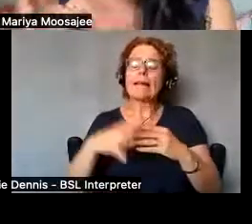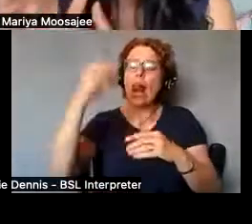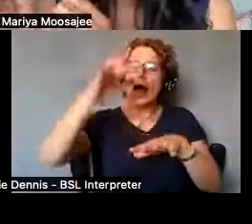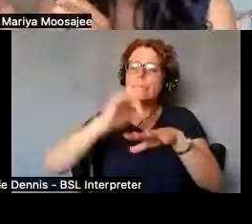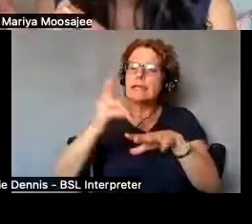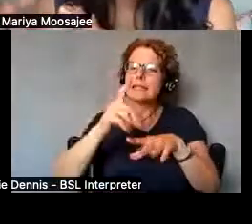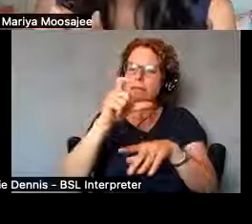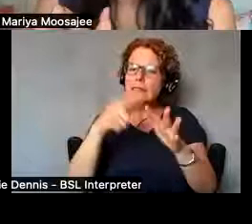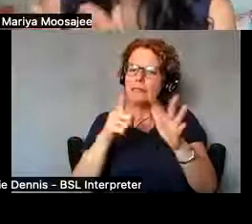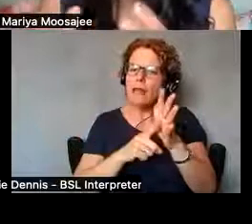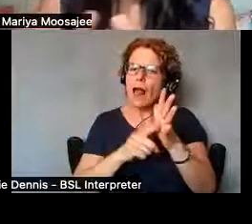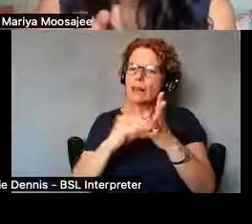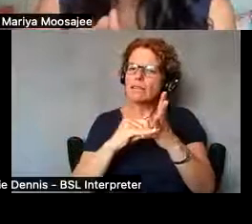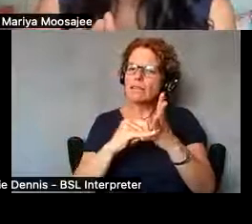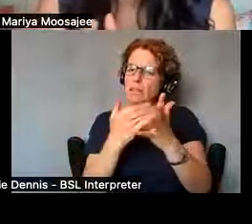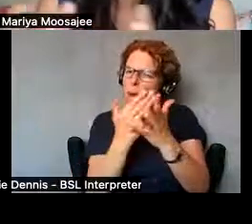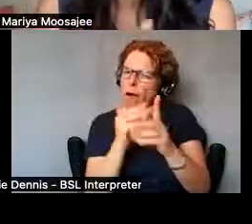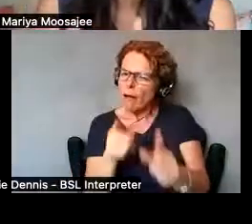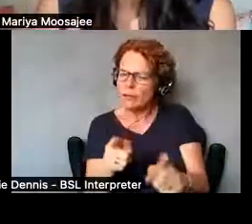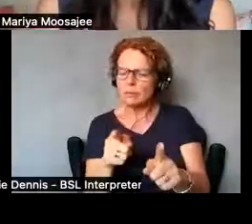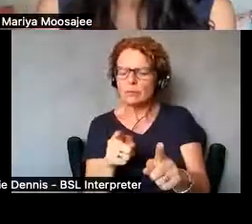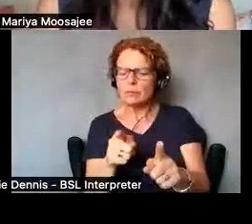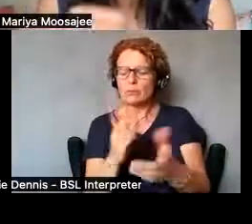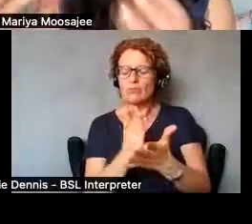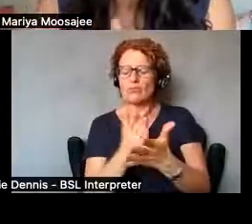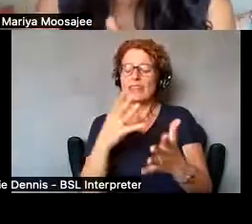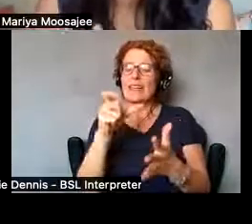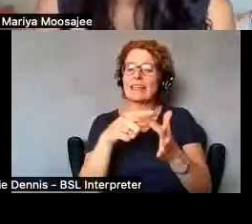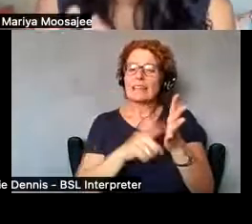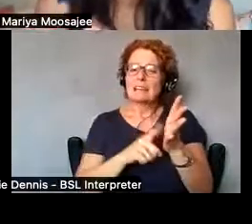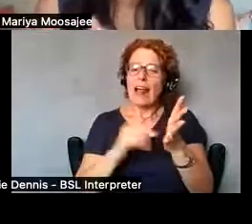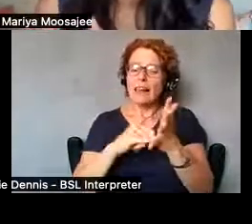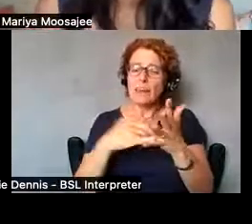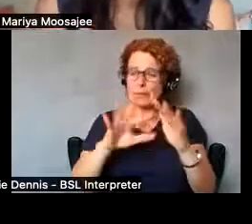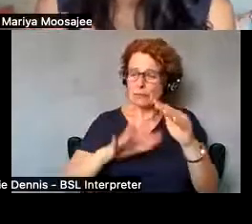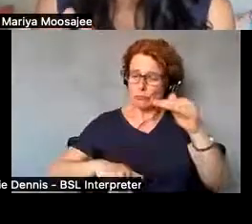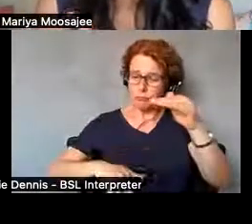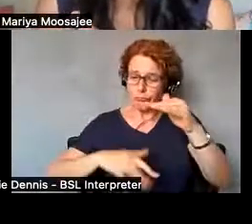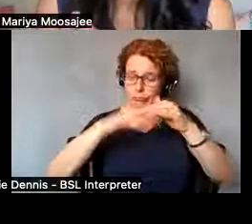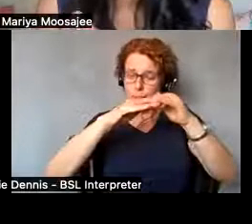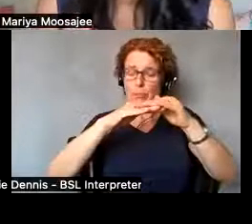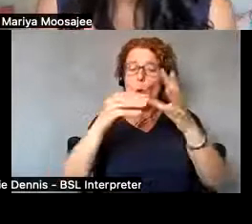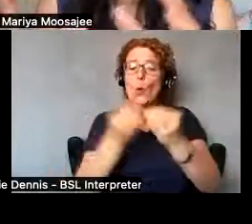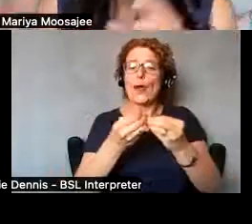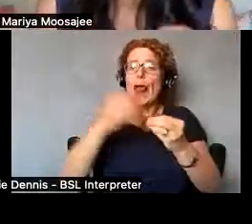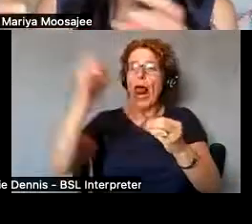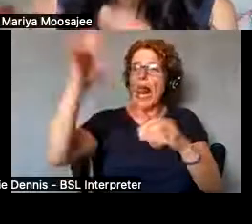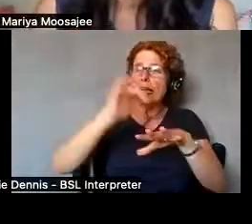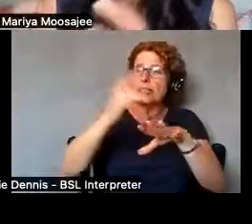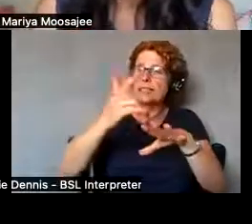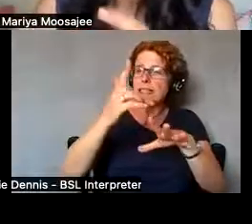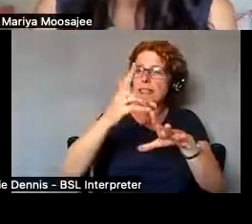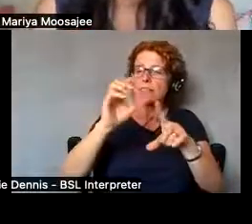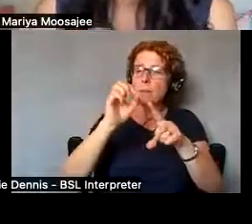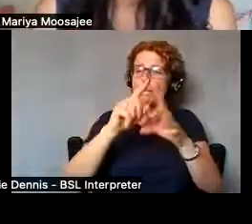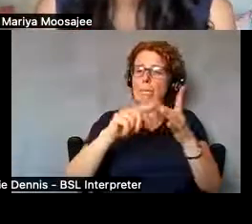in certain parts of the cells, because basically the cells had been congested with the light sensitive pigment, and it was trying to